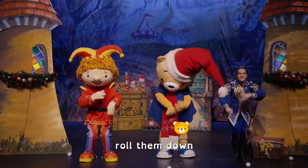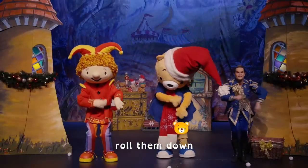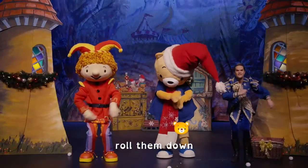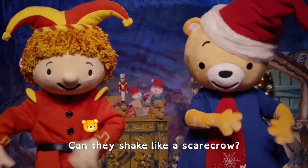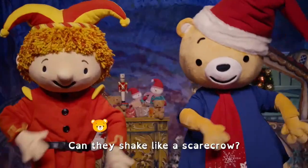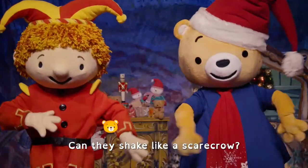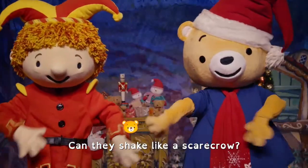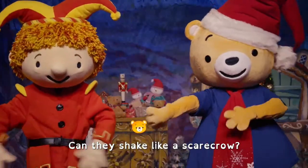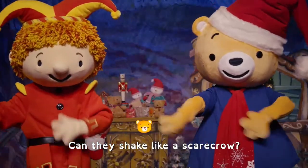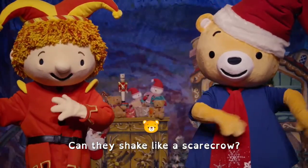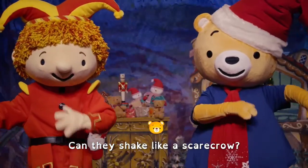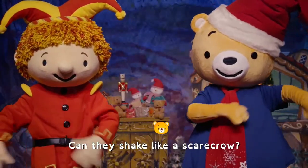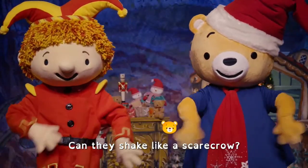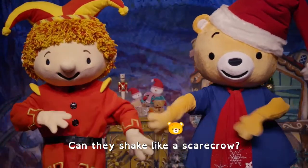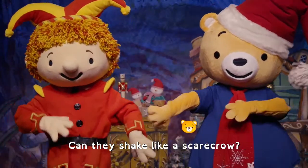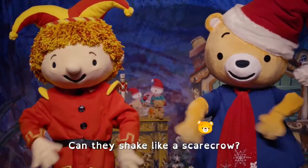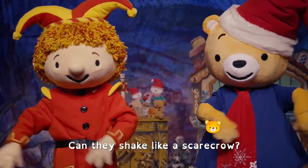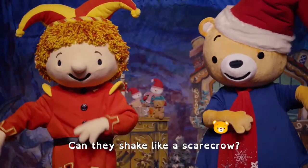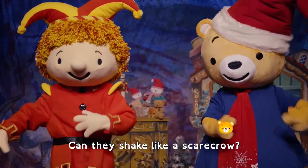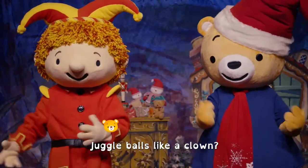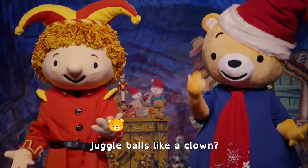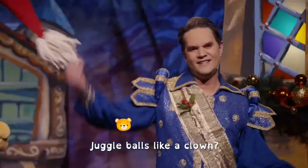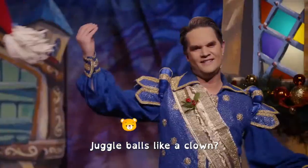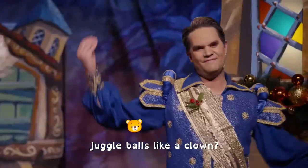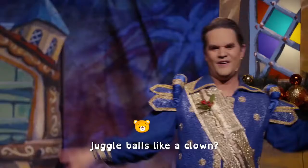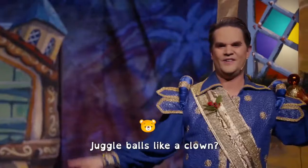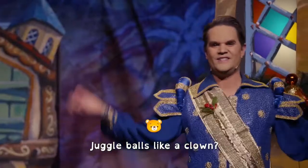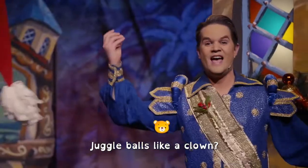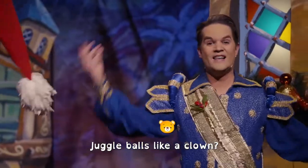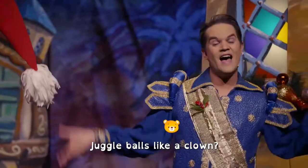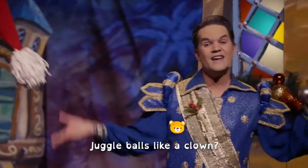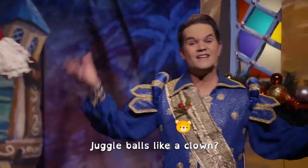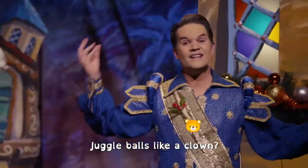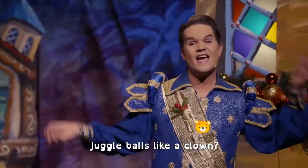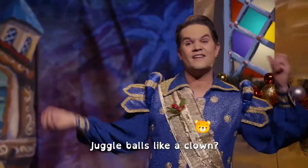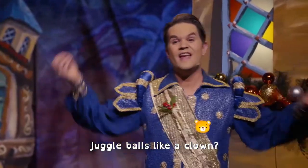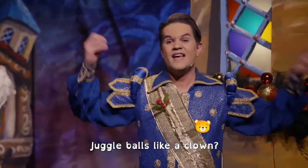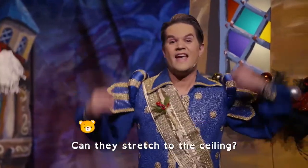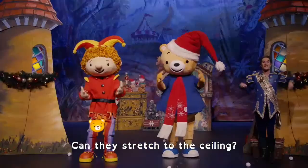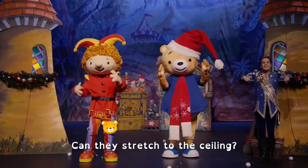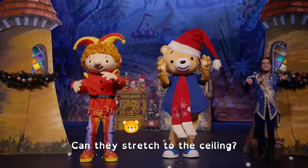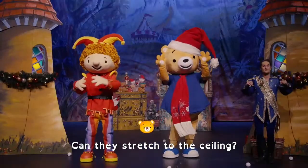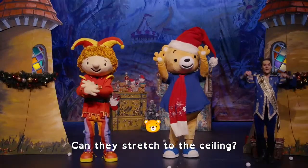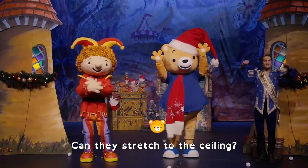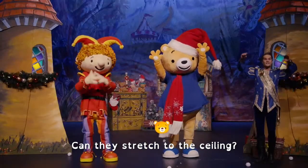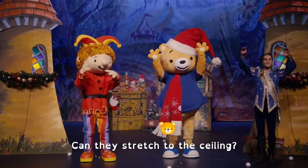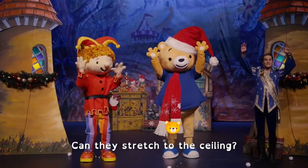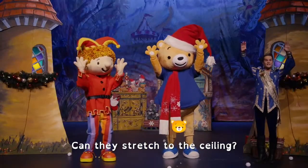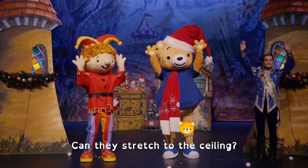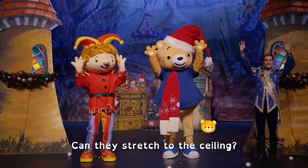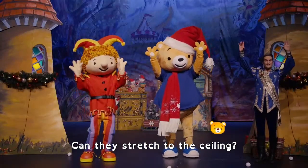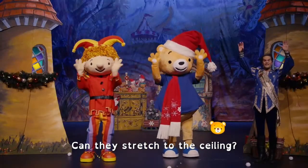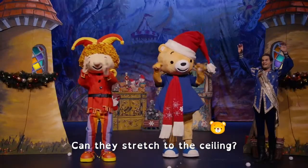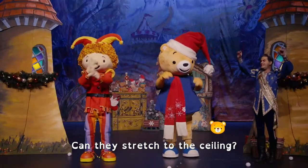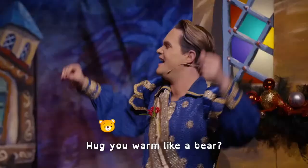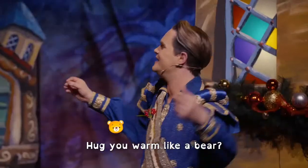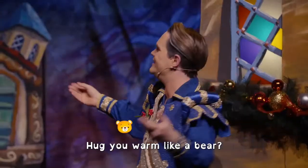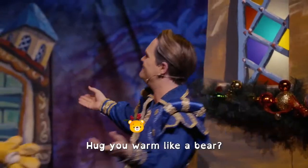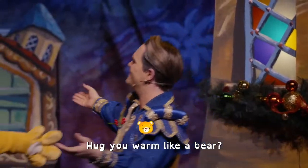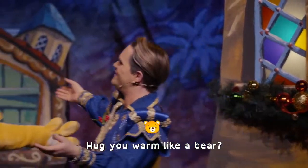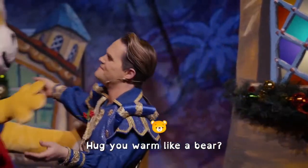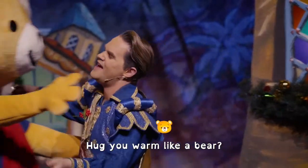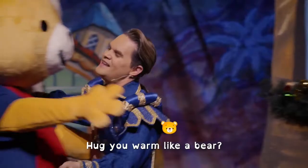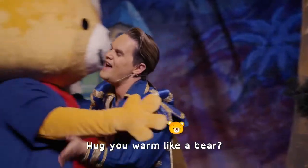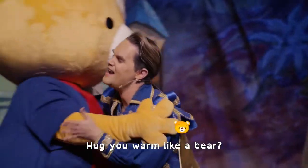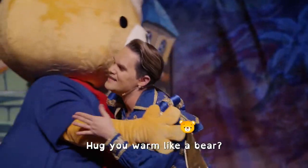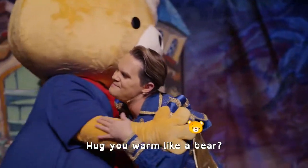them down? Can they shake like a scarecrow, juggle balls like a clown? Can they stretch to the ceiling, hug